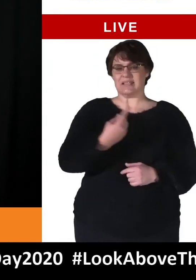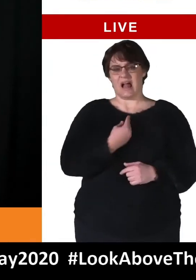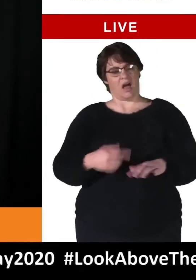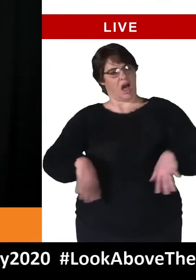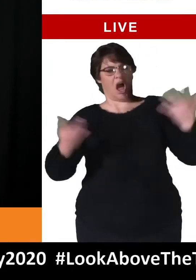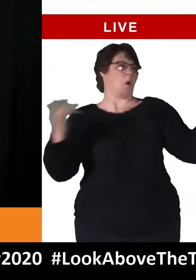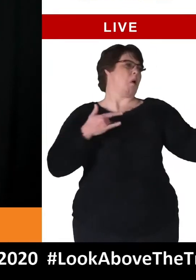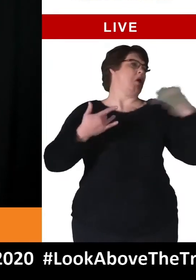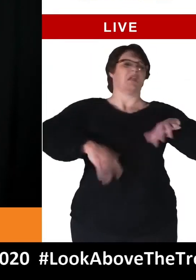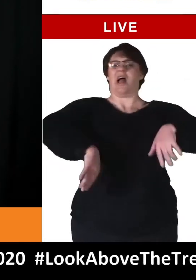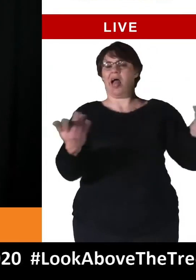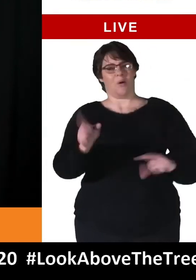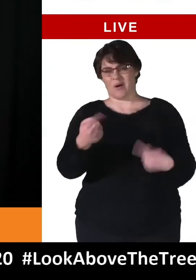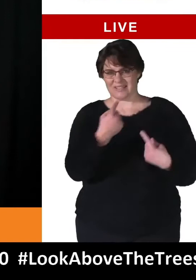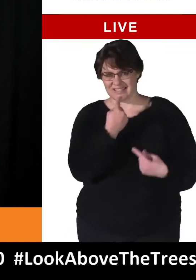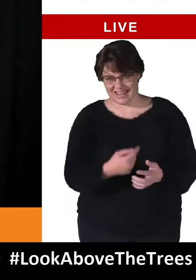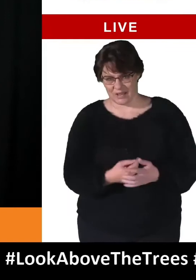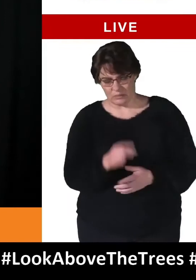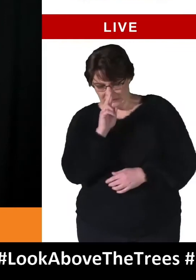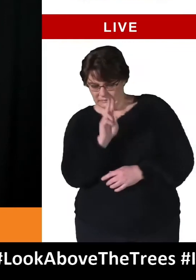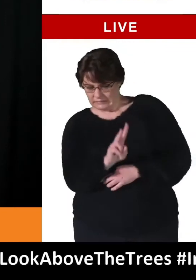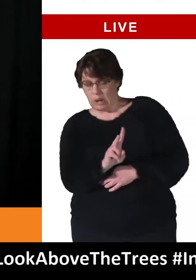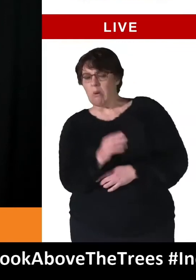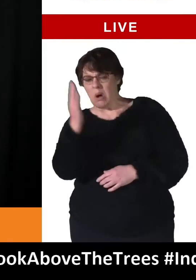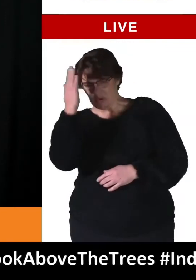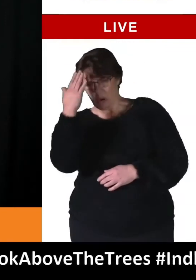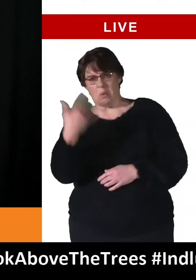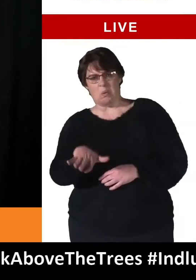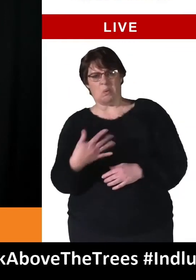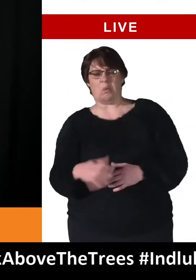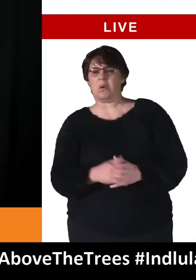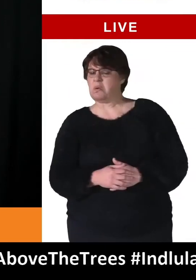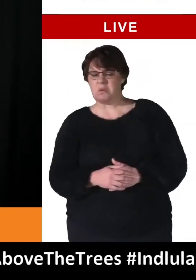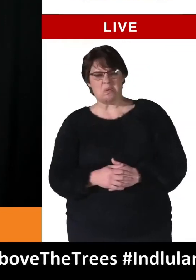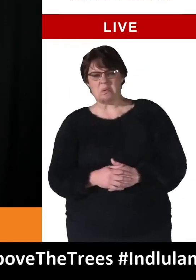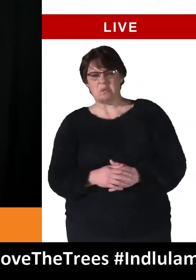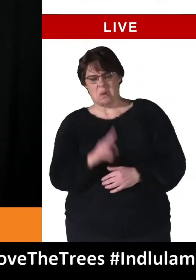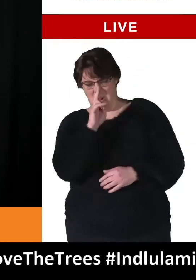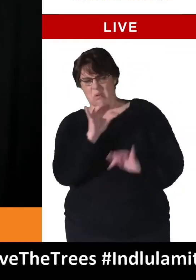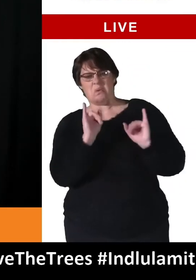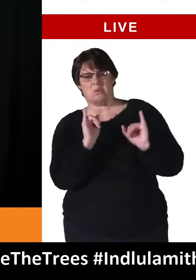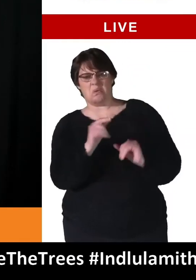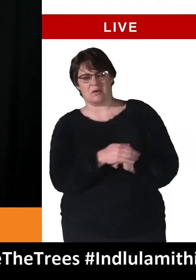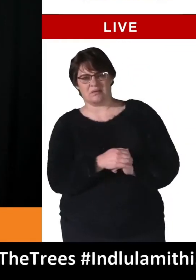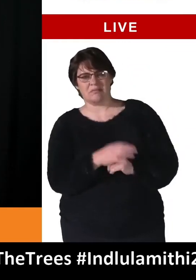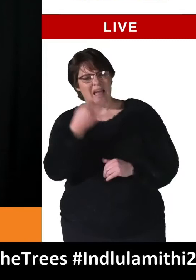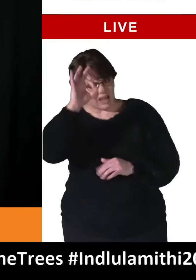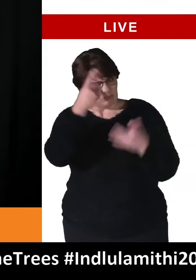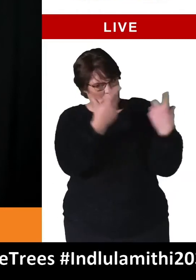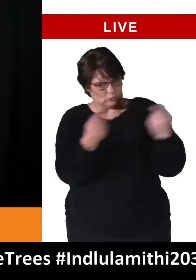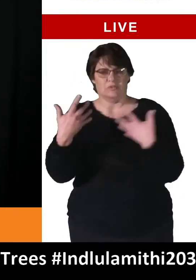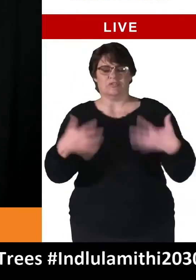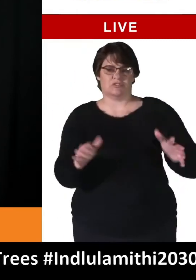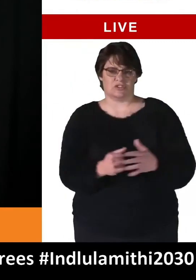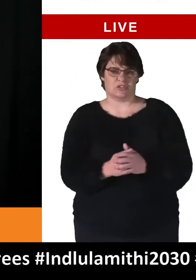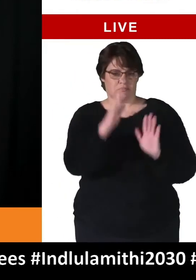worried, because we look at things and we know that we must shift things. Government has started doing this.